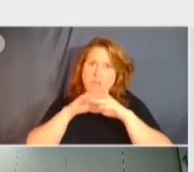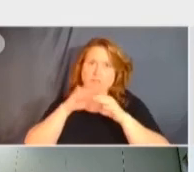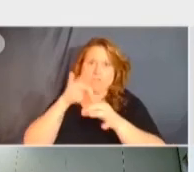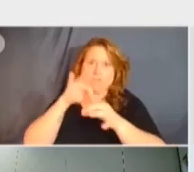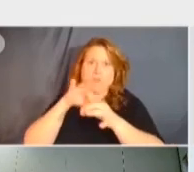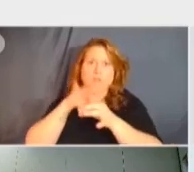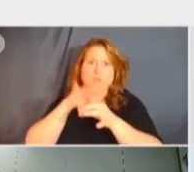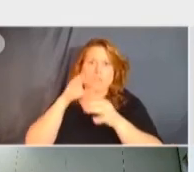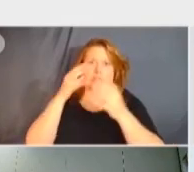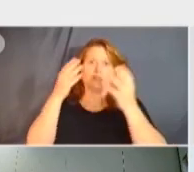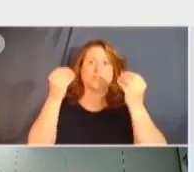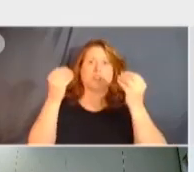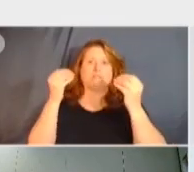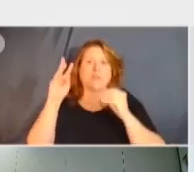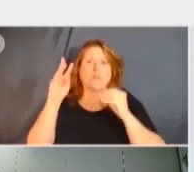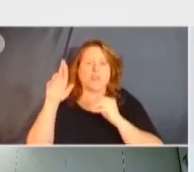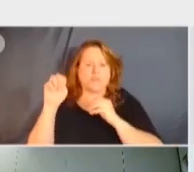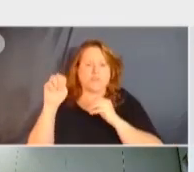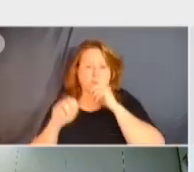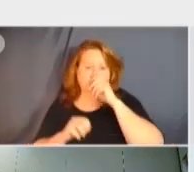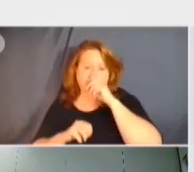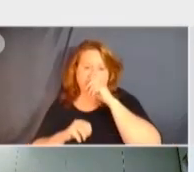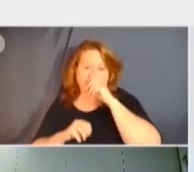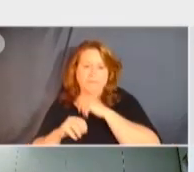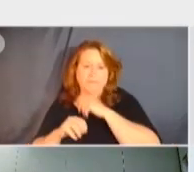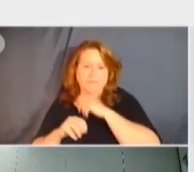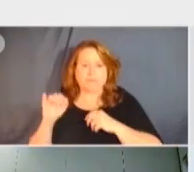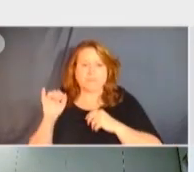24th is bad for me, but 25th is okay.